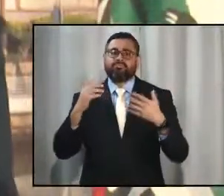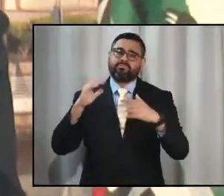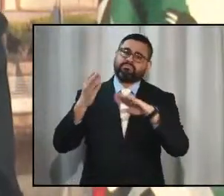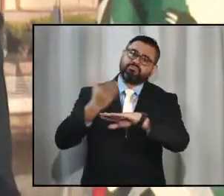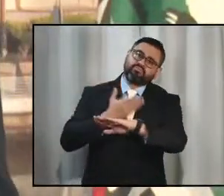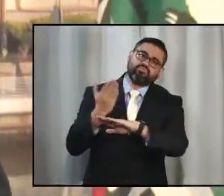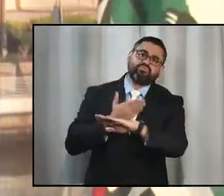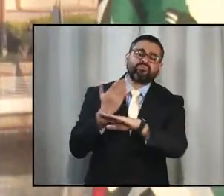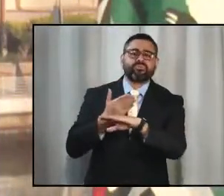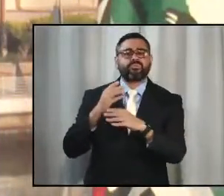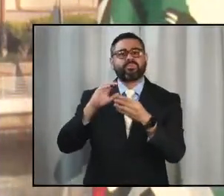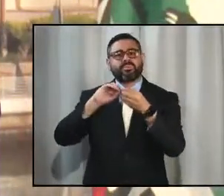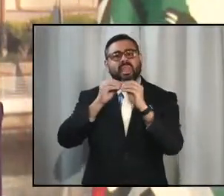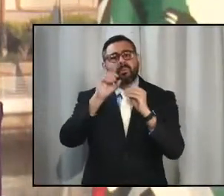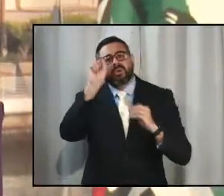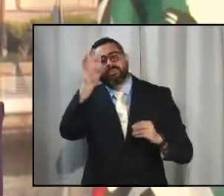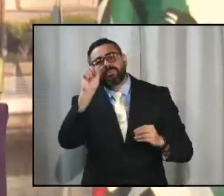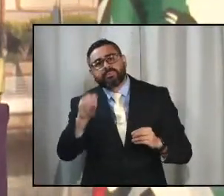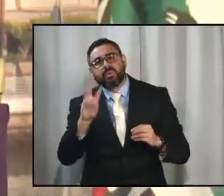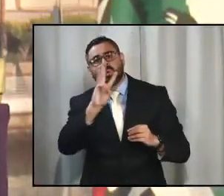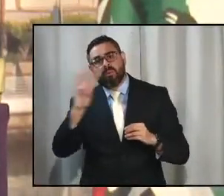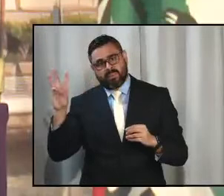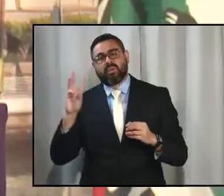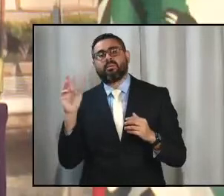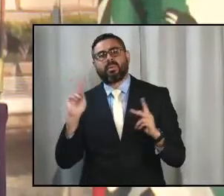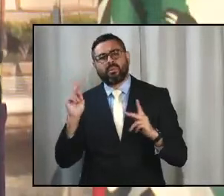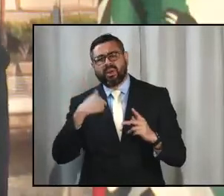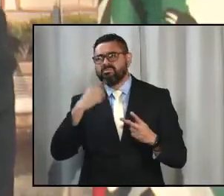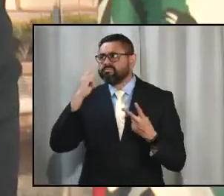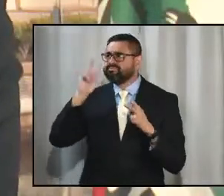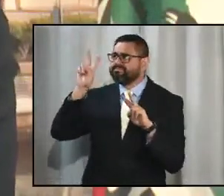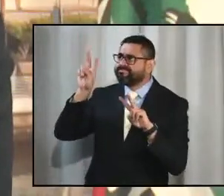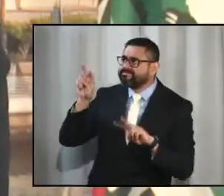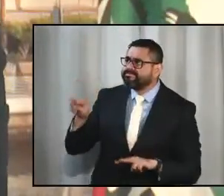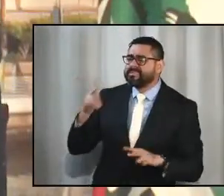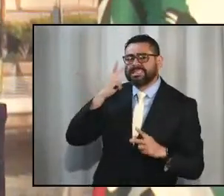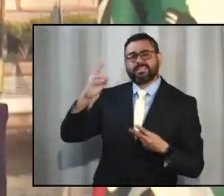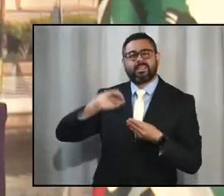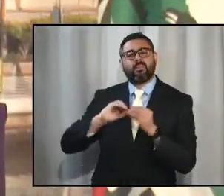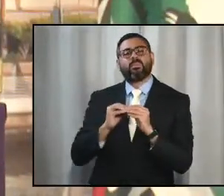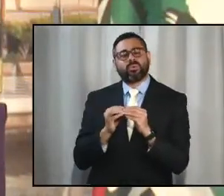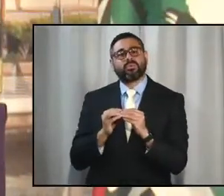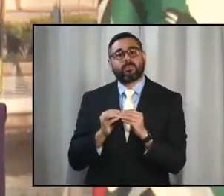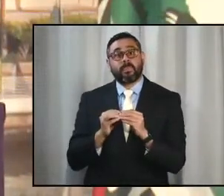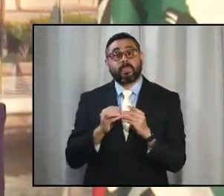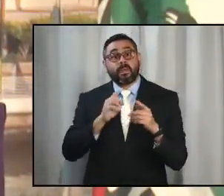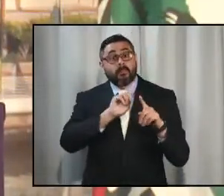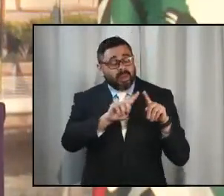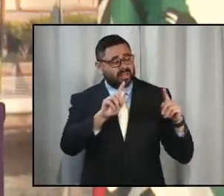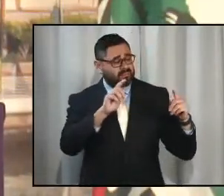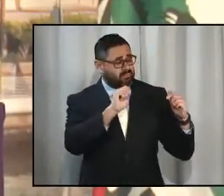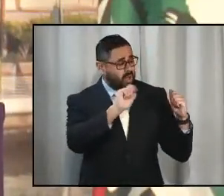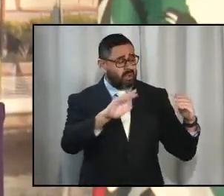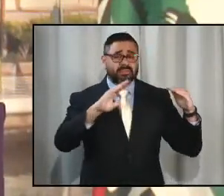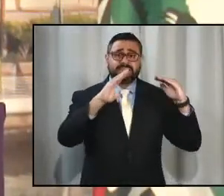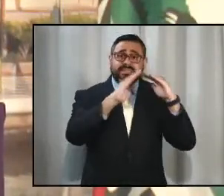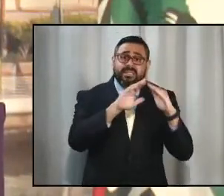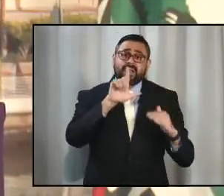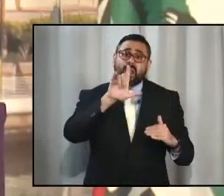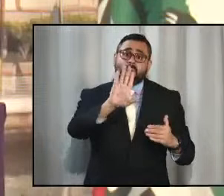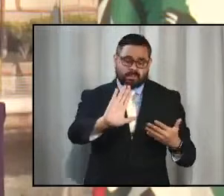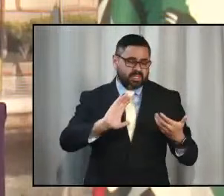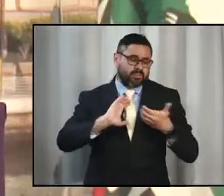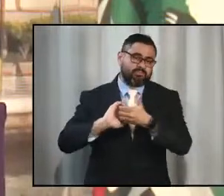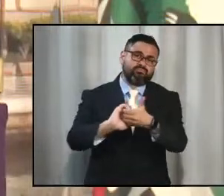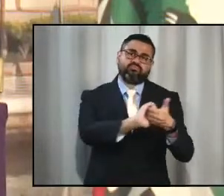access data in an informative and easy-to-use format. With all of these efforts together, we know that every department in the city has an